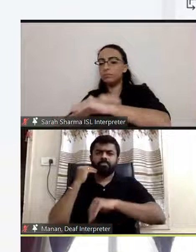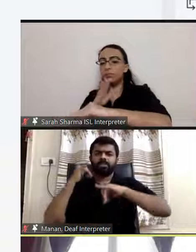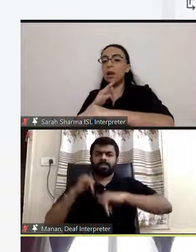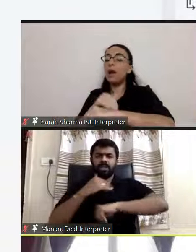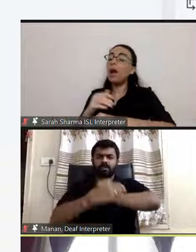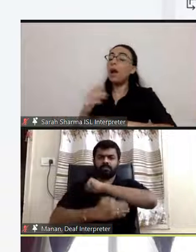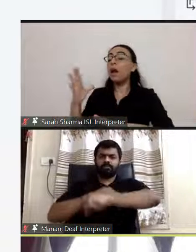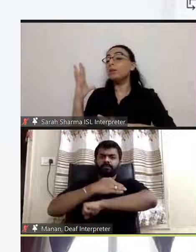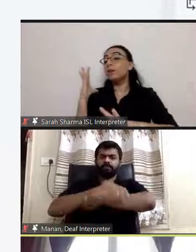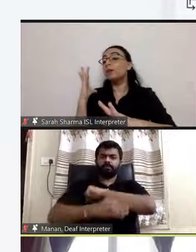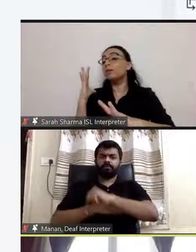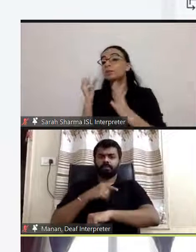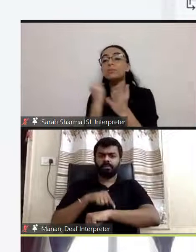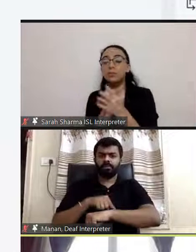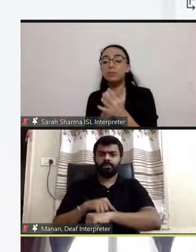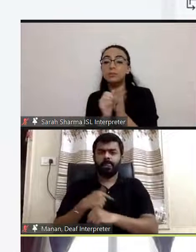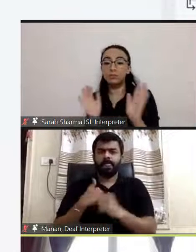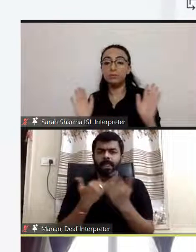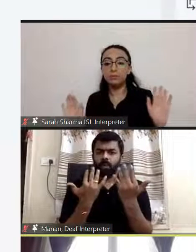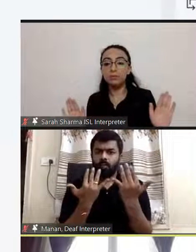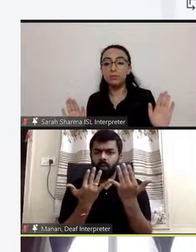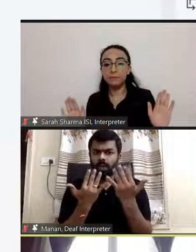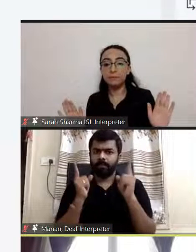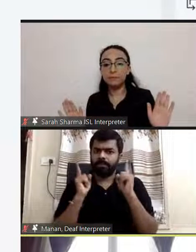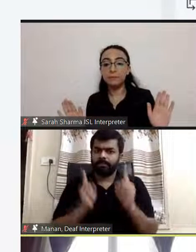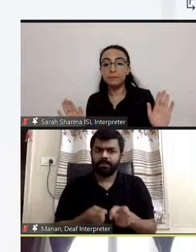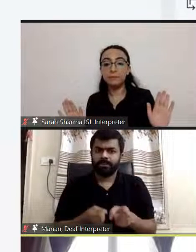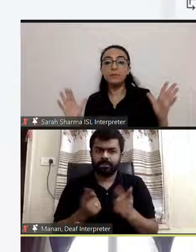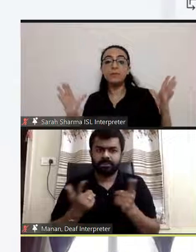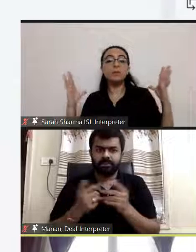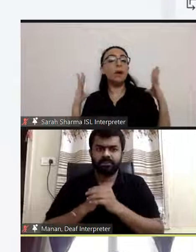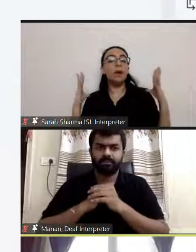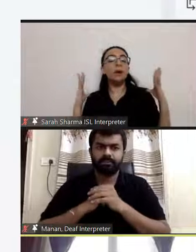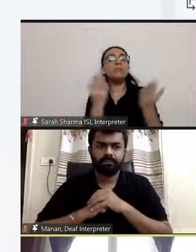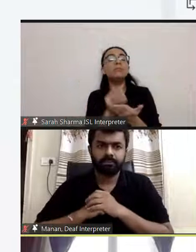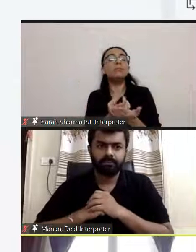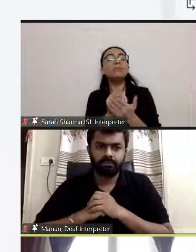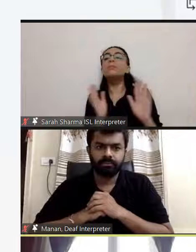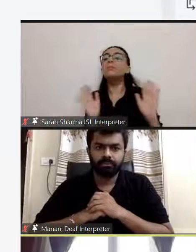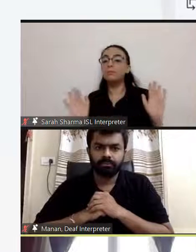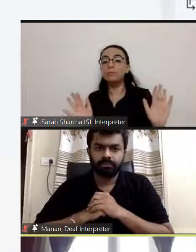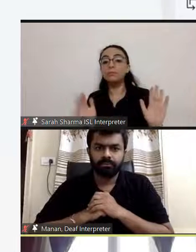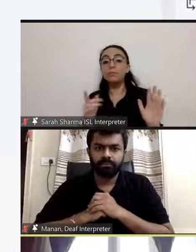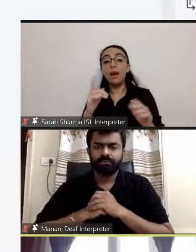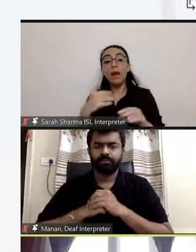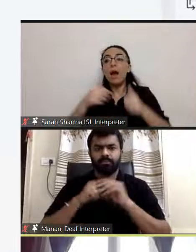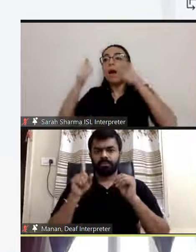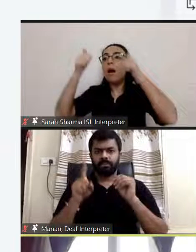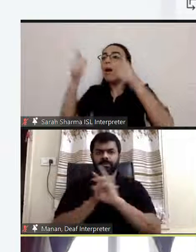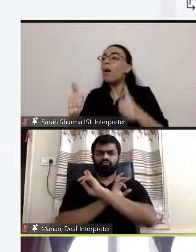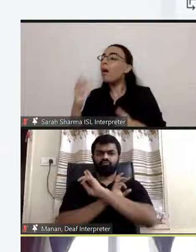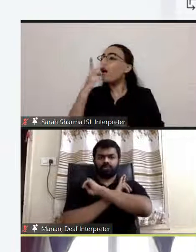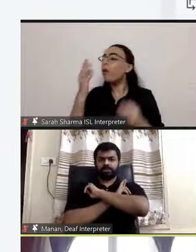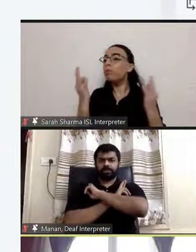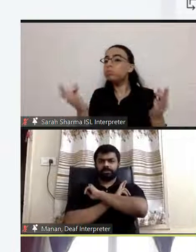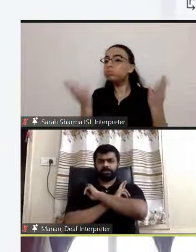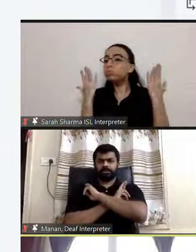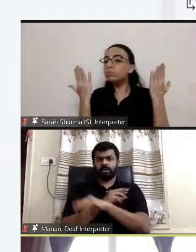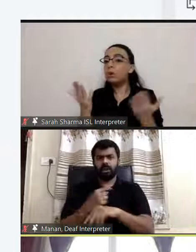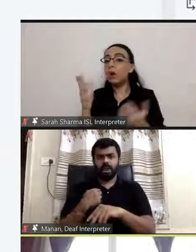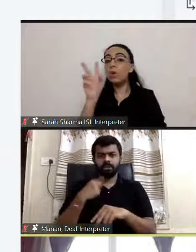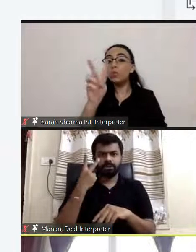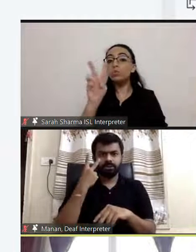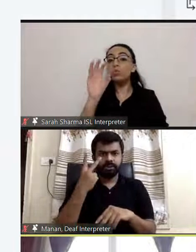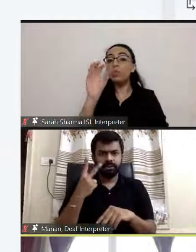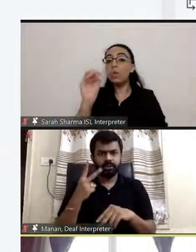rest at household. The outcome was amazing. 200 patients in